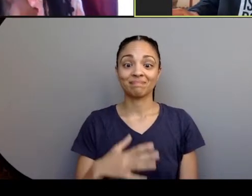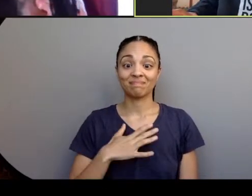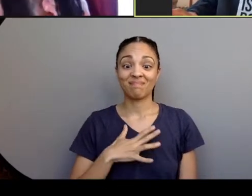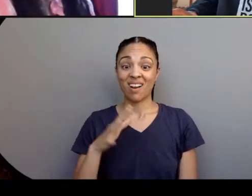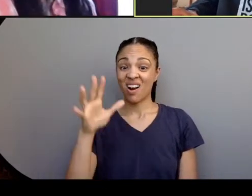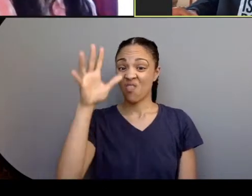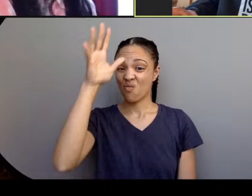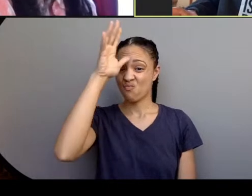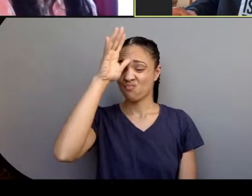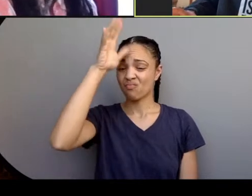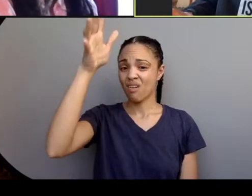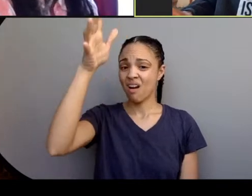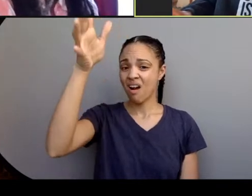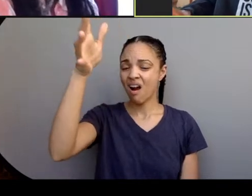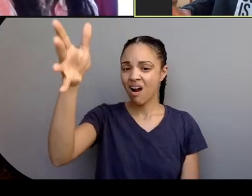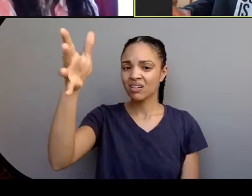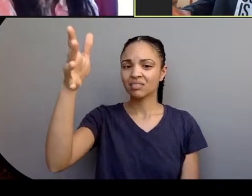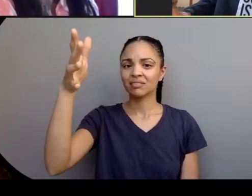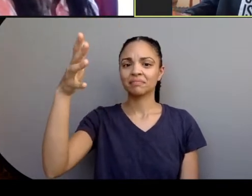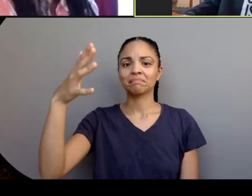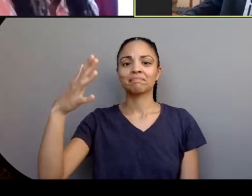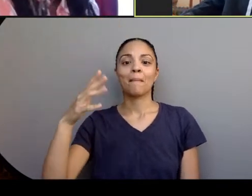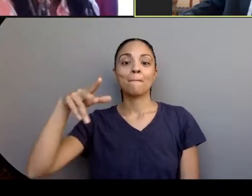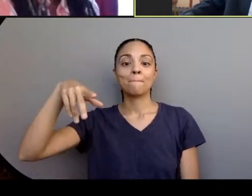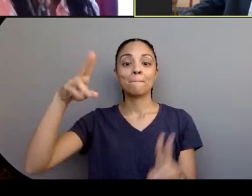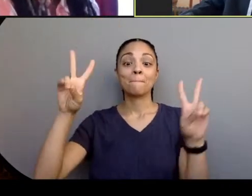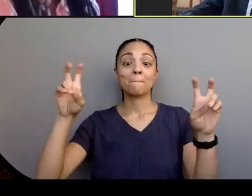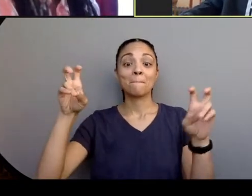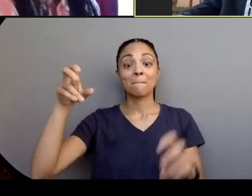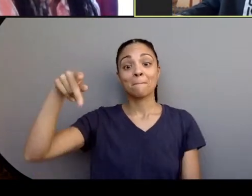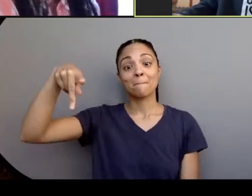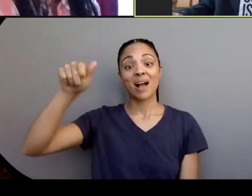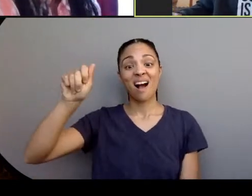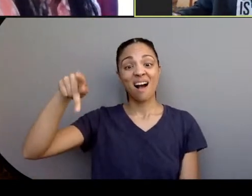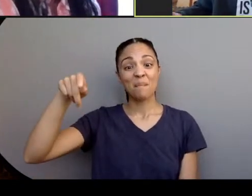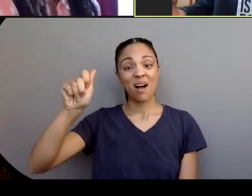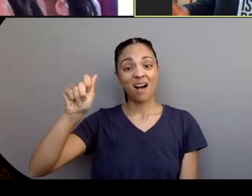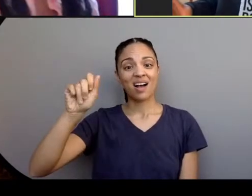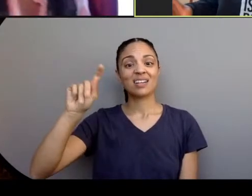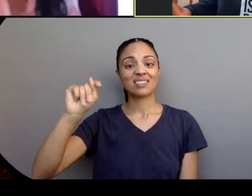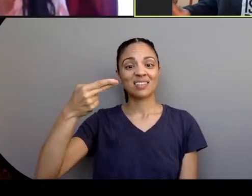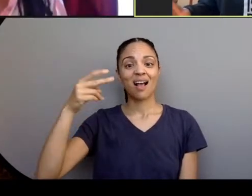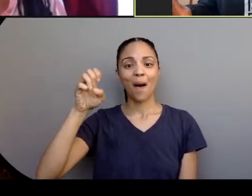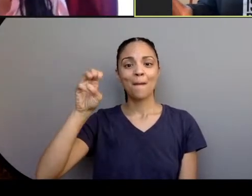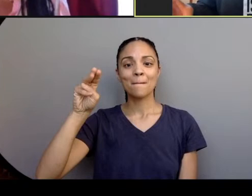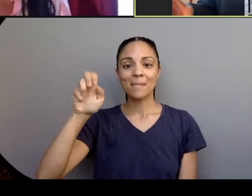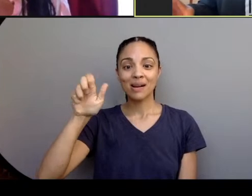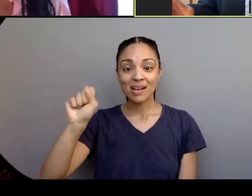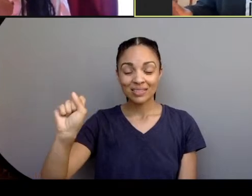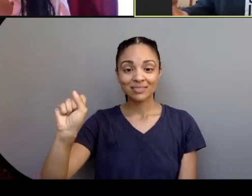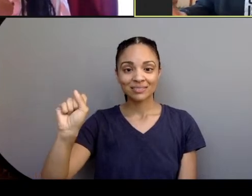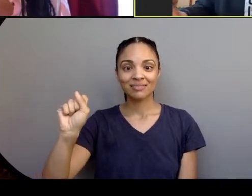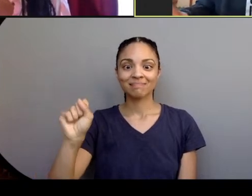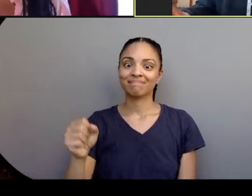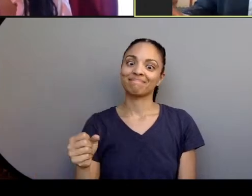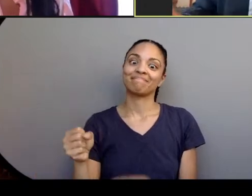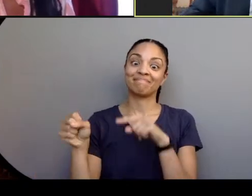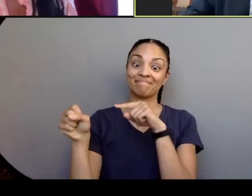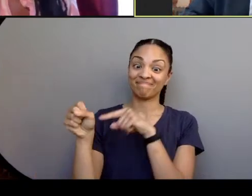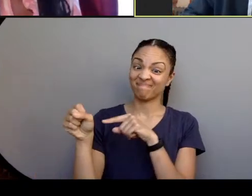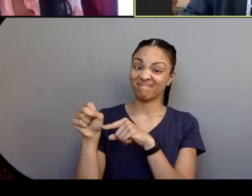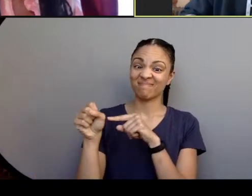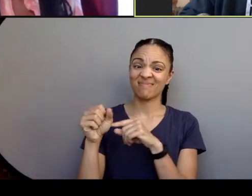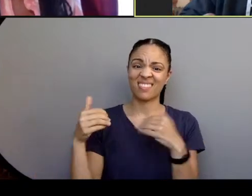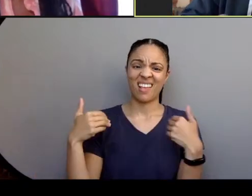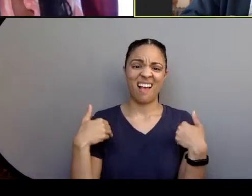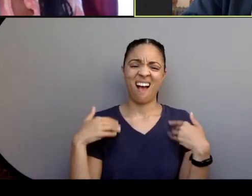Uncle, not Uncle, but Papa Thomas, who comes down from South Carolina, Geechee heritage, who's got a crazy story of how he helped